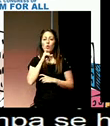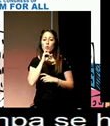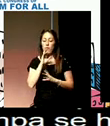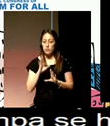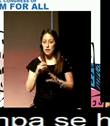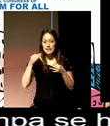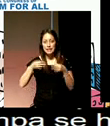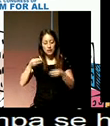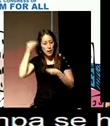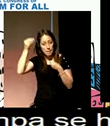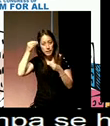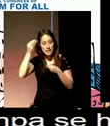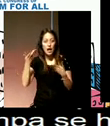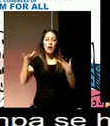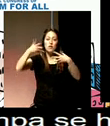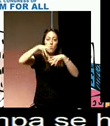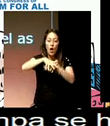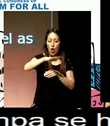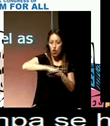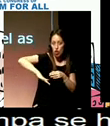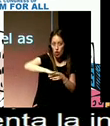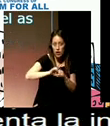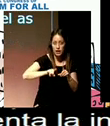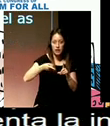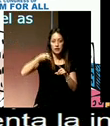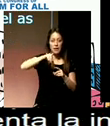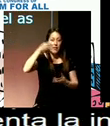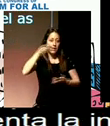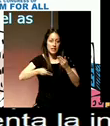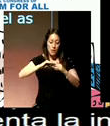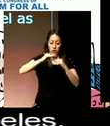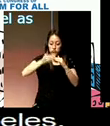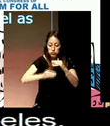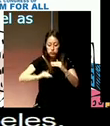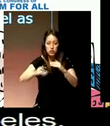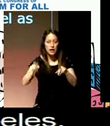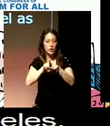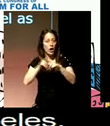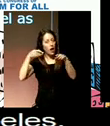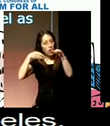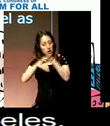level as well as the accessibility of the site.